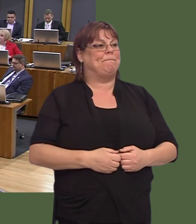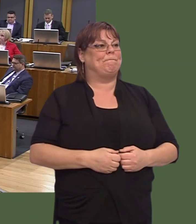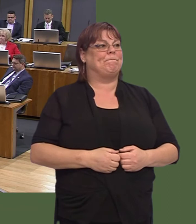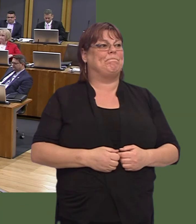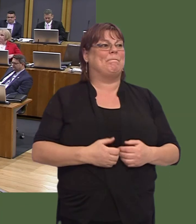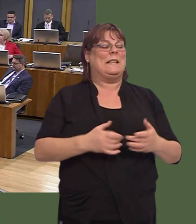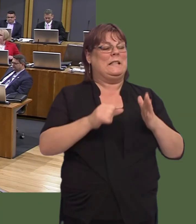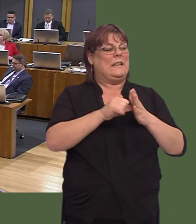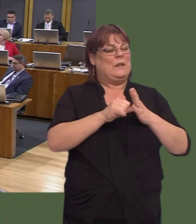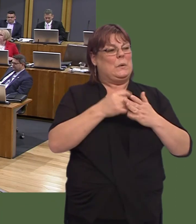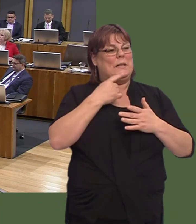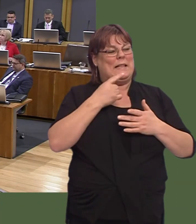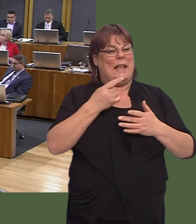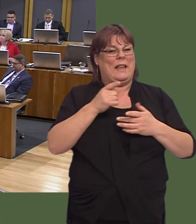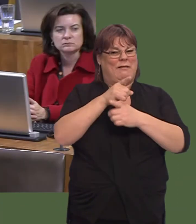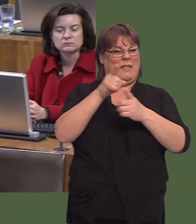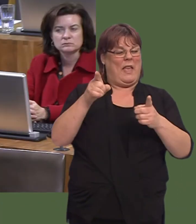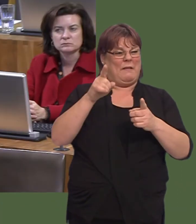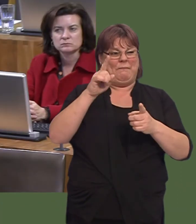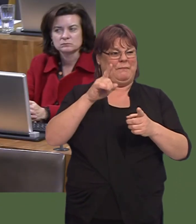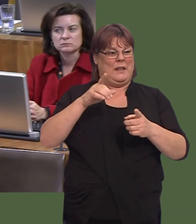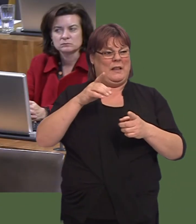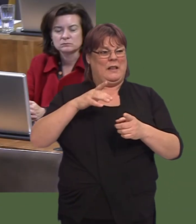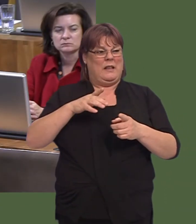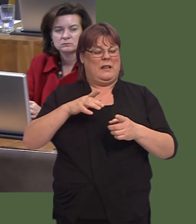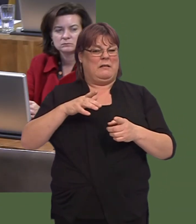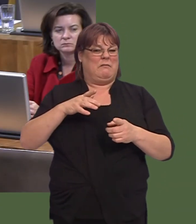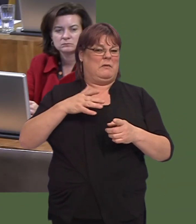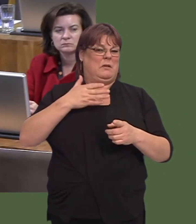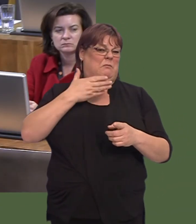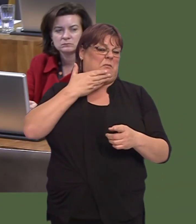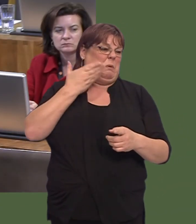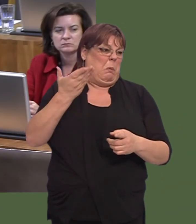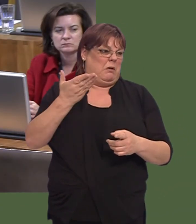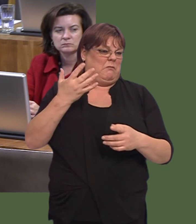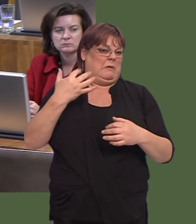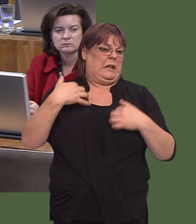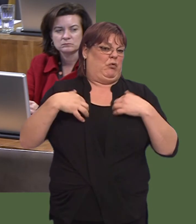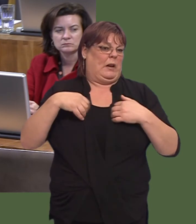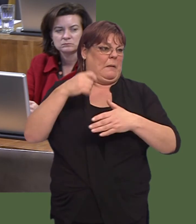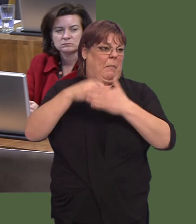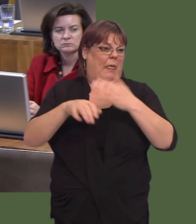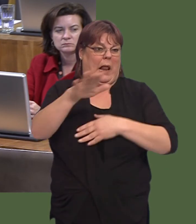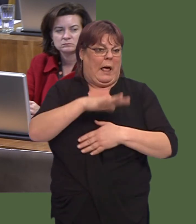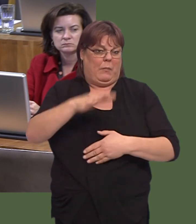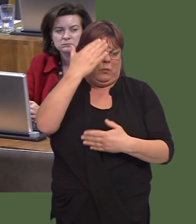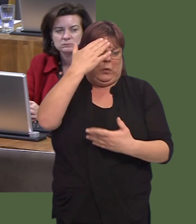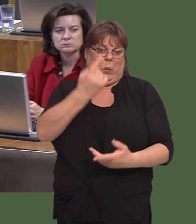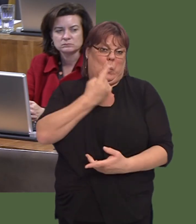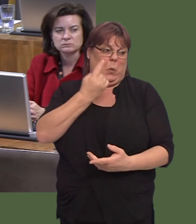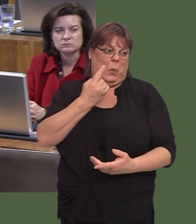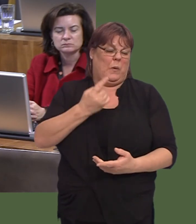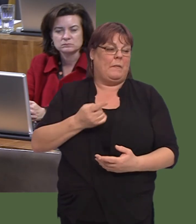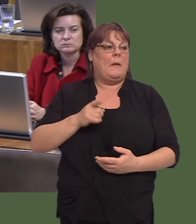on whether an expression of interest has been put off, because, of course, you wouldn't know about the expression of interest in the first place. What I can say is that it's the Ministry of